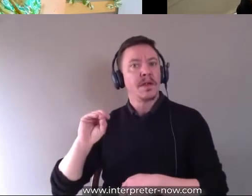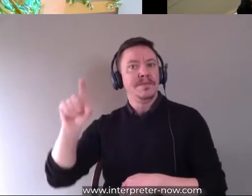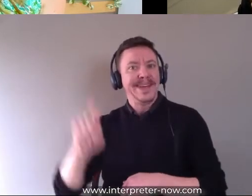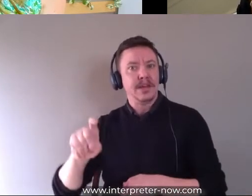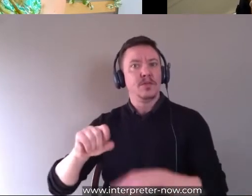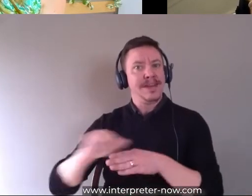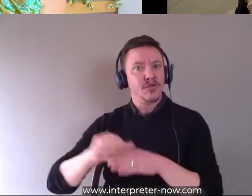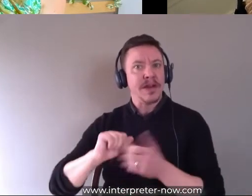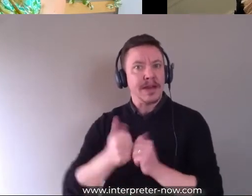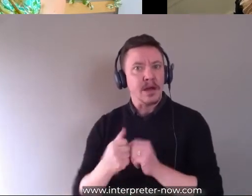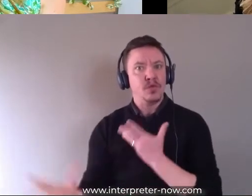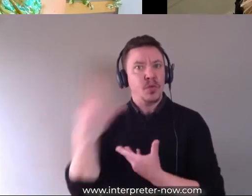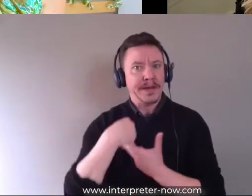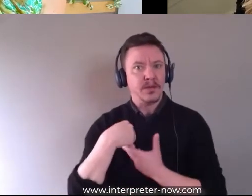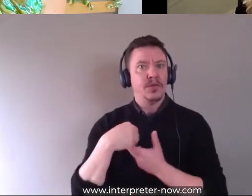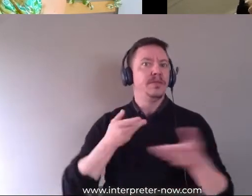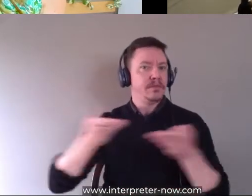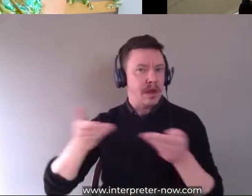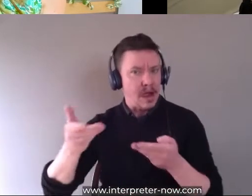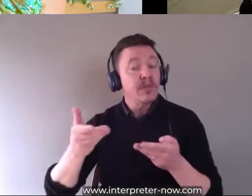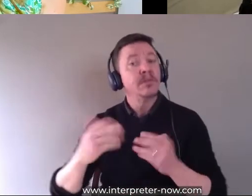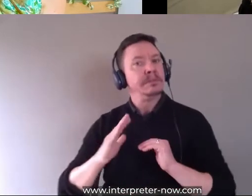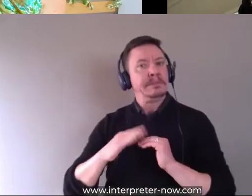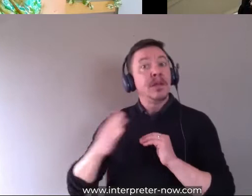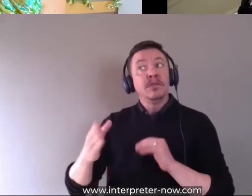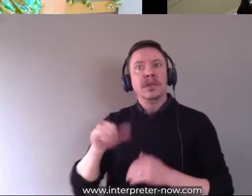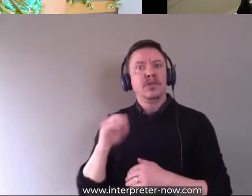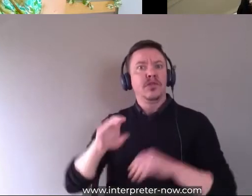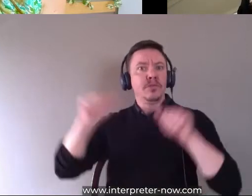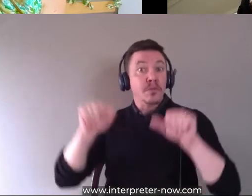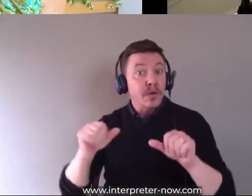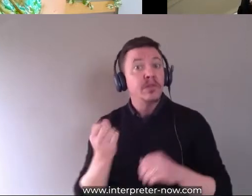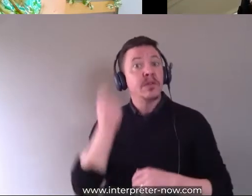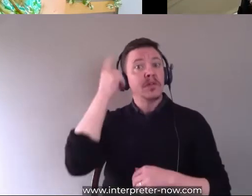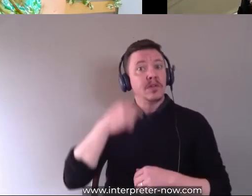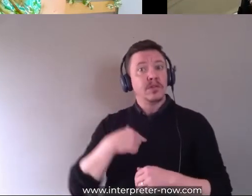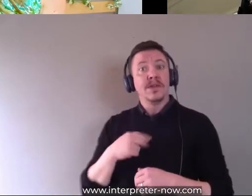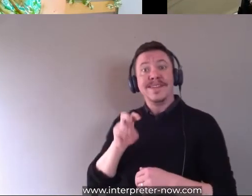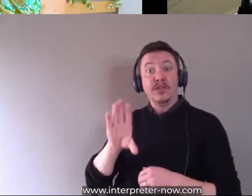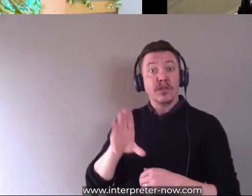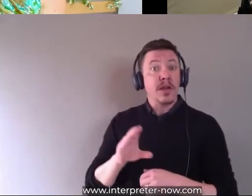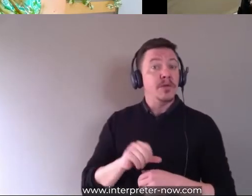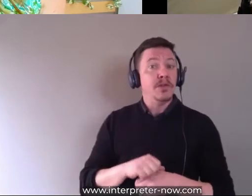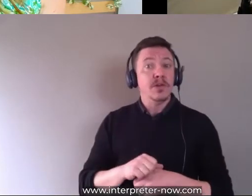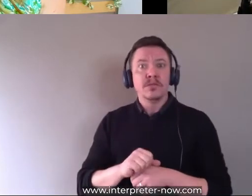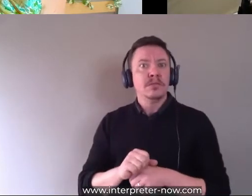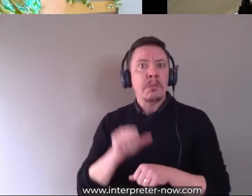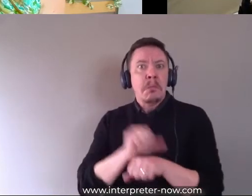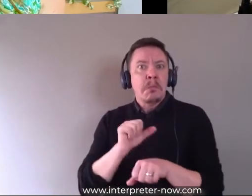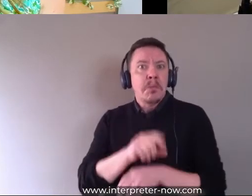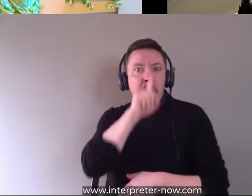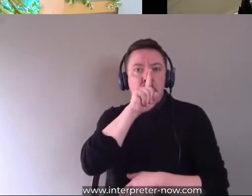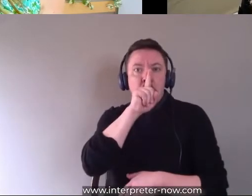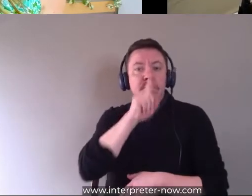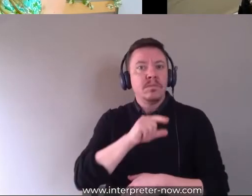inclusively. But at least their jobs are posted, right? In venture, the jobs weren't even hitting web pages because